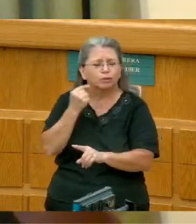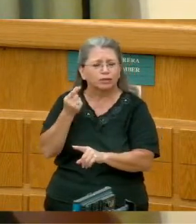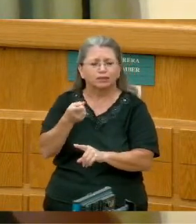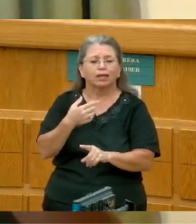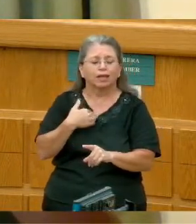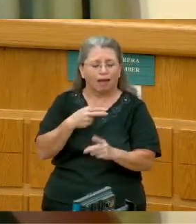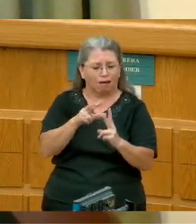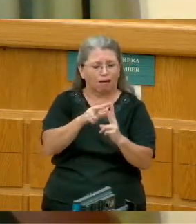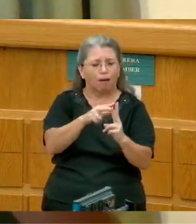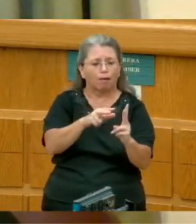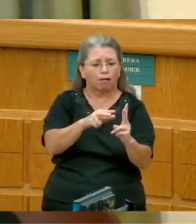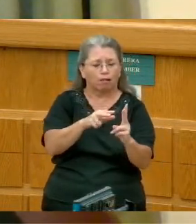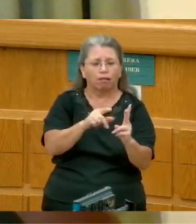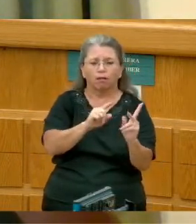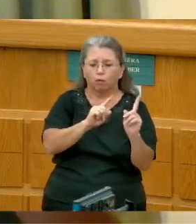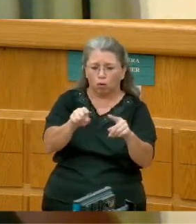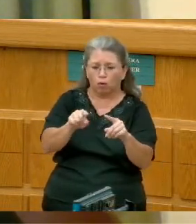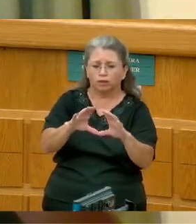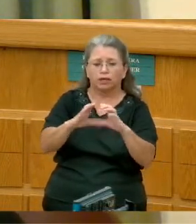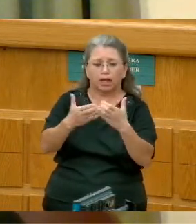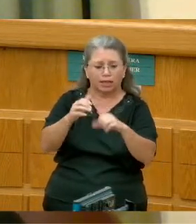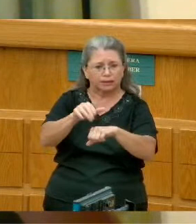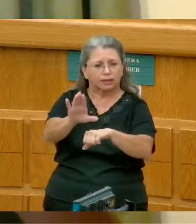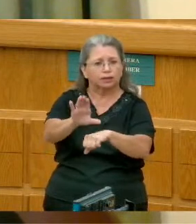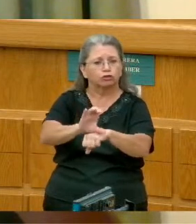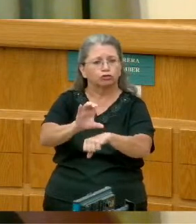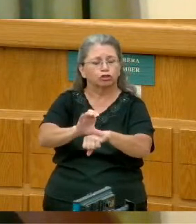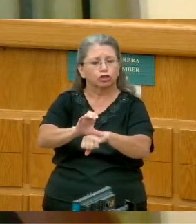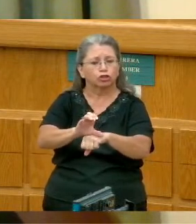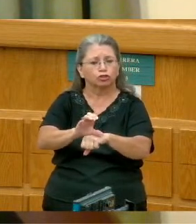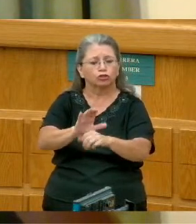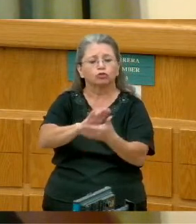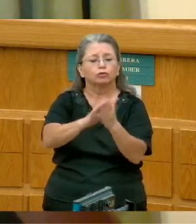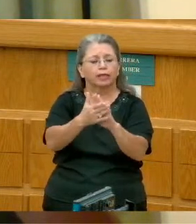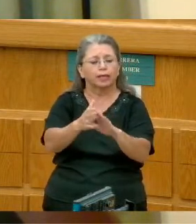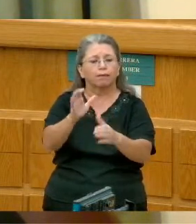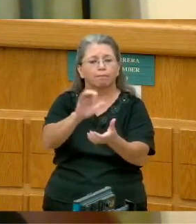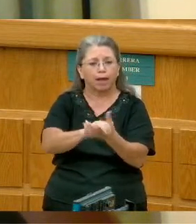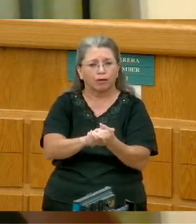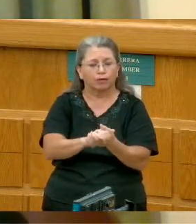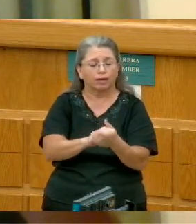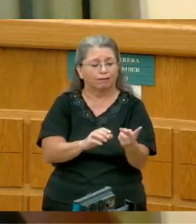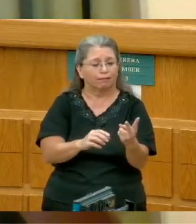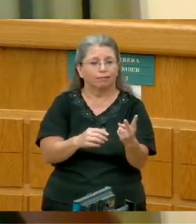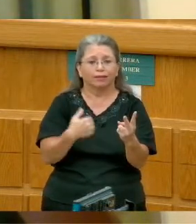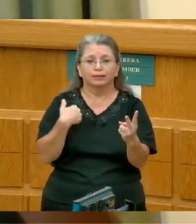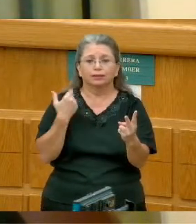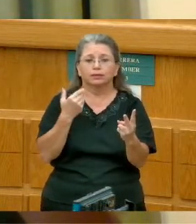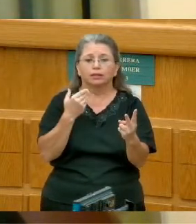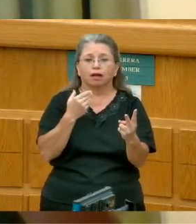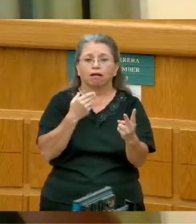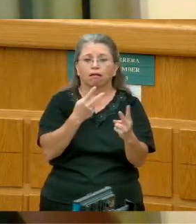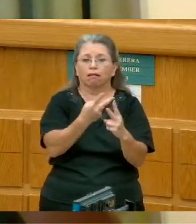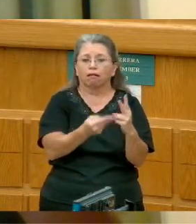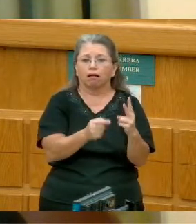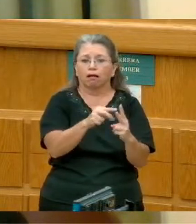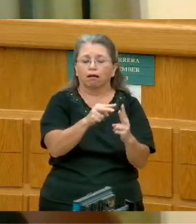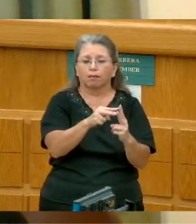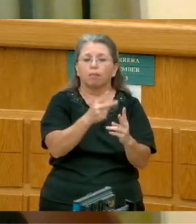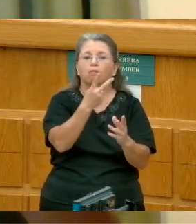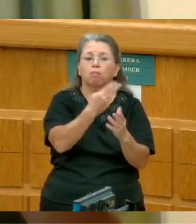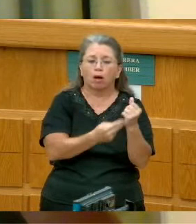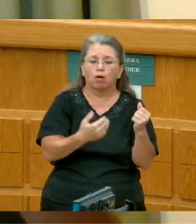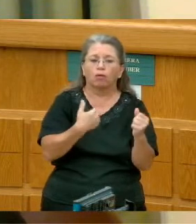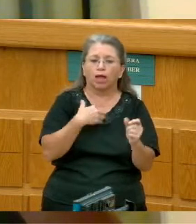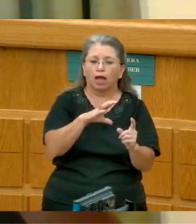classes with the church to get married. The young couple both got COVID-19, and now he found himself about